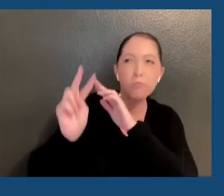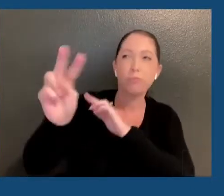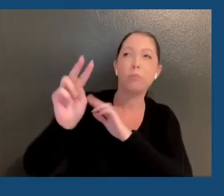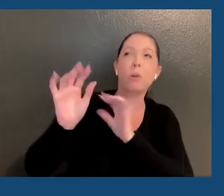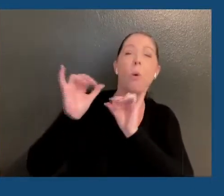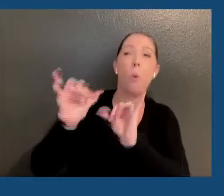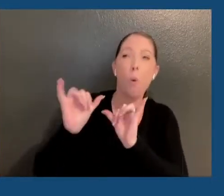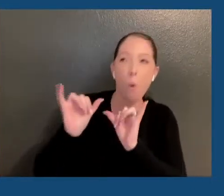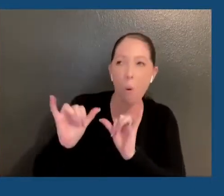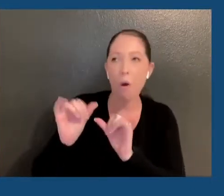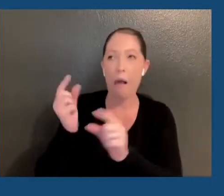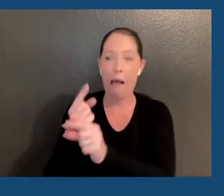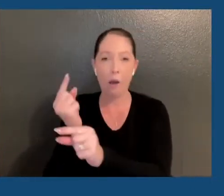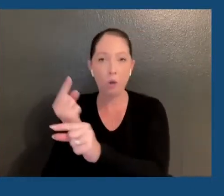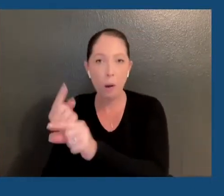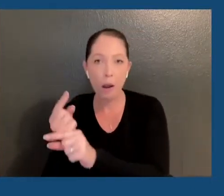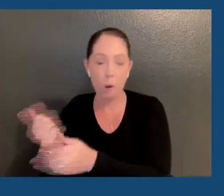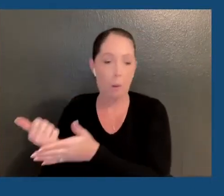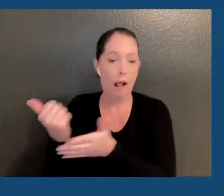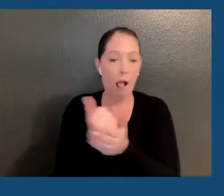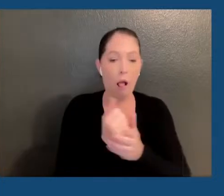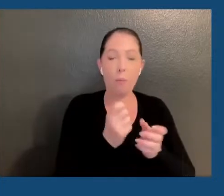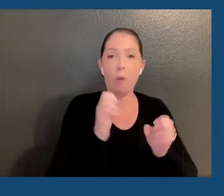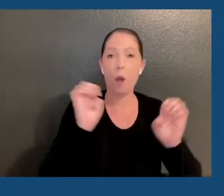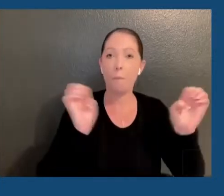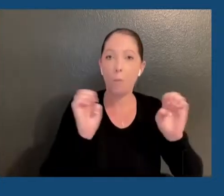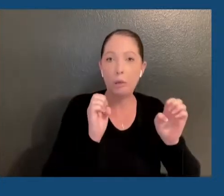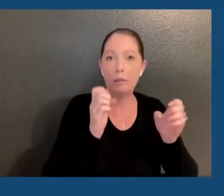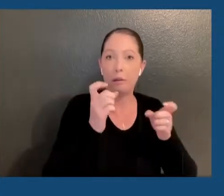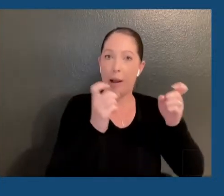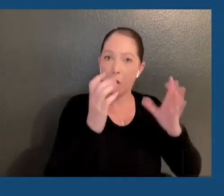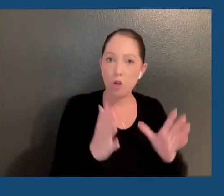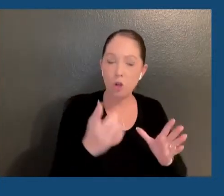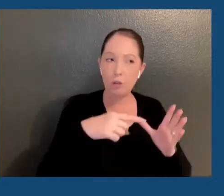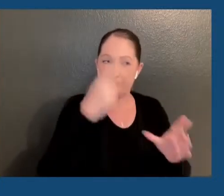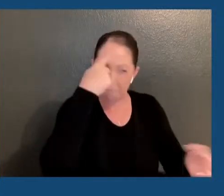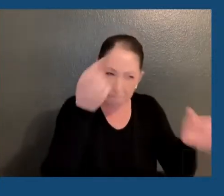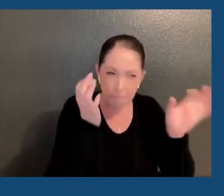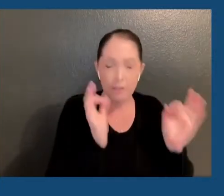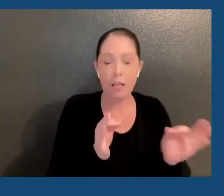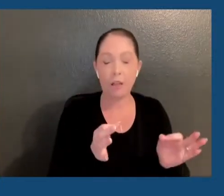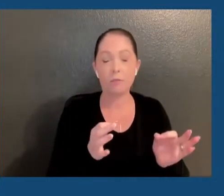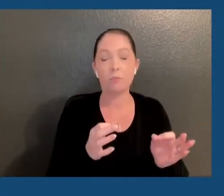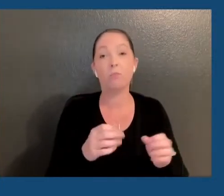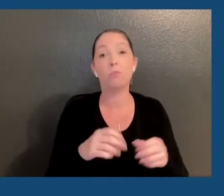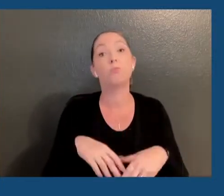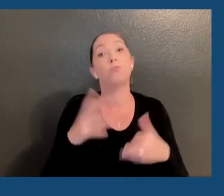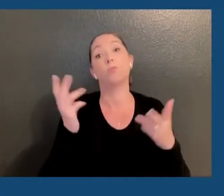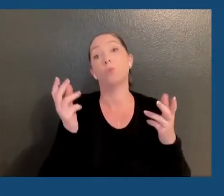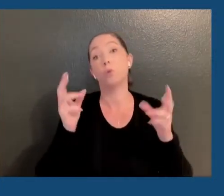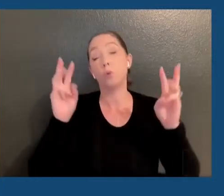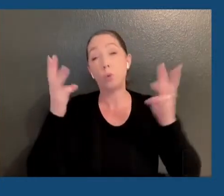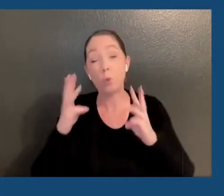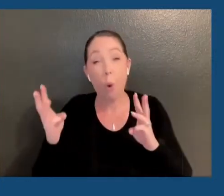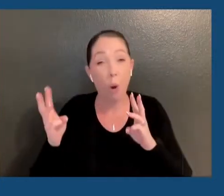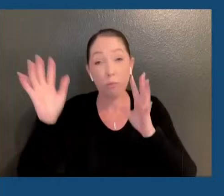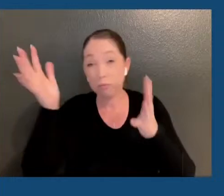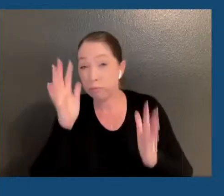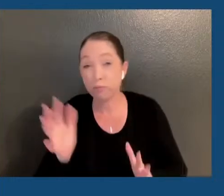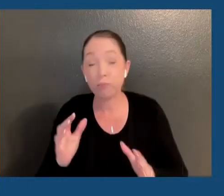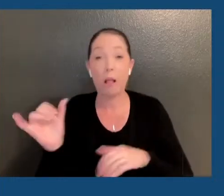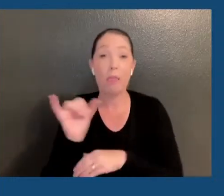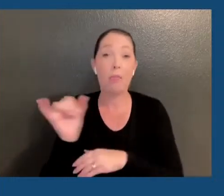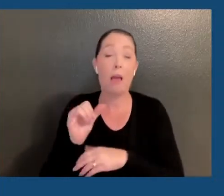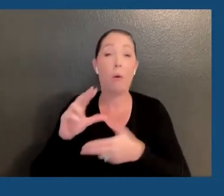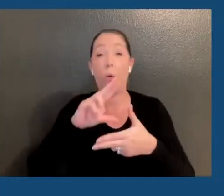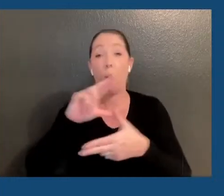emergency managers making critical decisions. In storms like Hurricane Helene and Milton that have severely